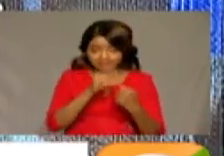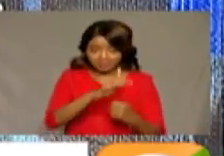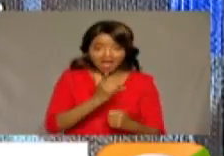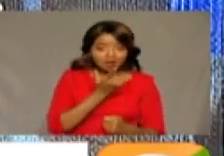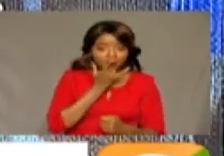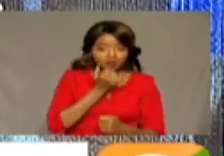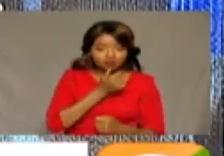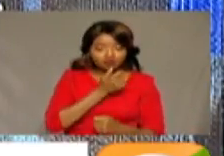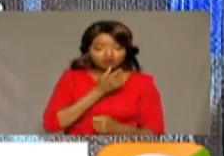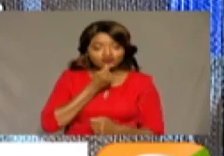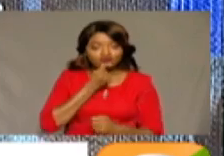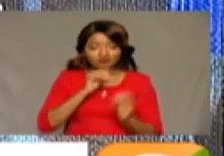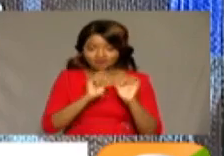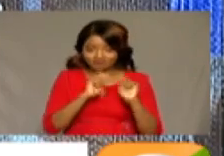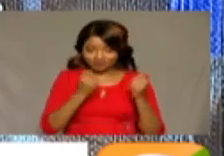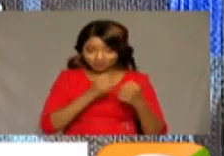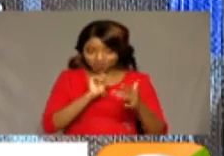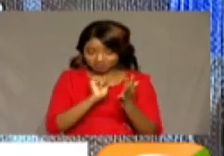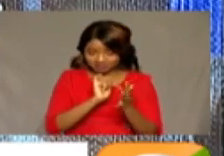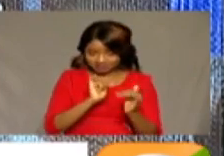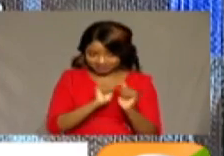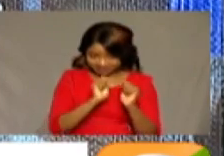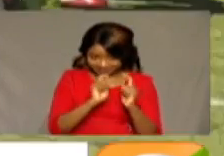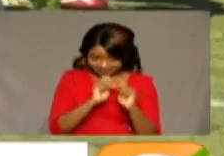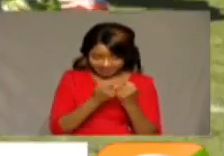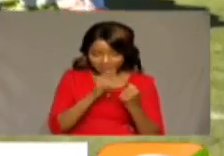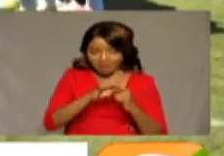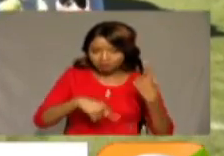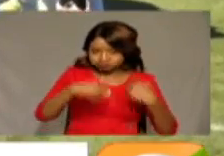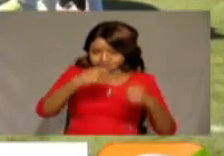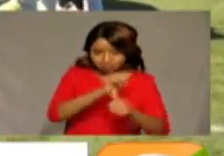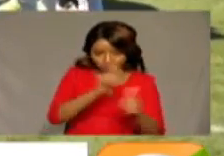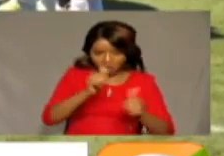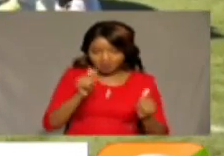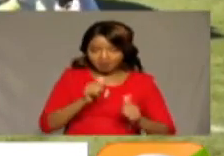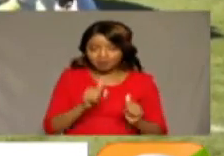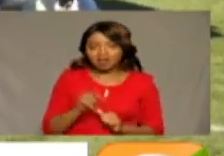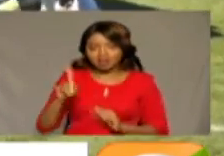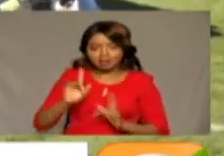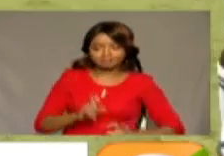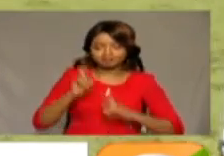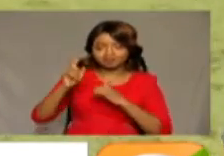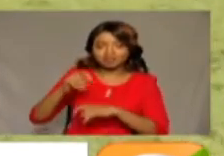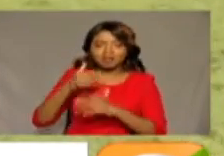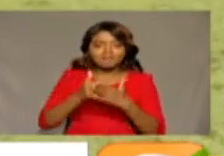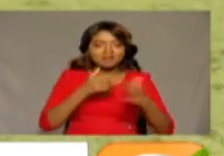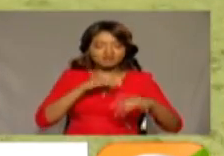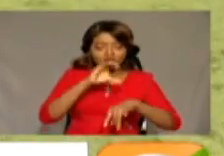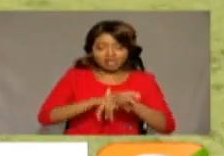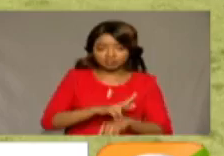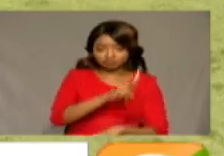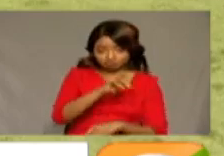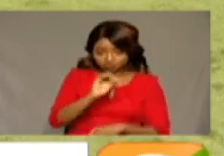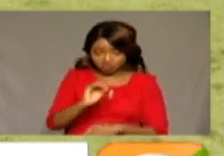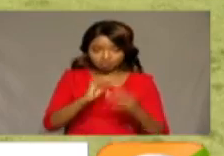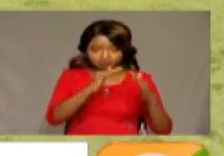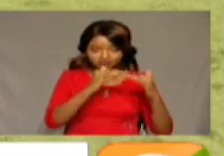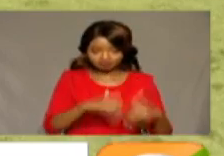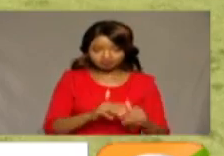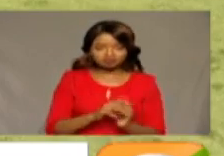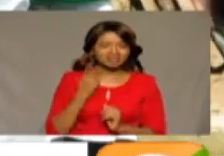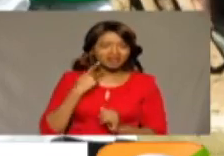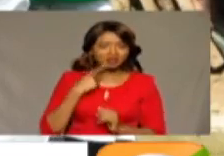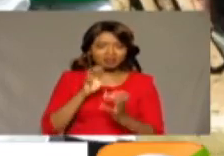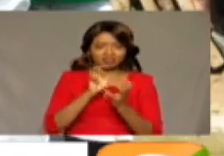standings. The British tactician guided Gor to three successive victories as they hammered Nzoia Sugar 2-0 before edging Zu Kericho and